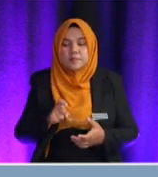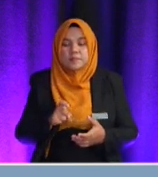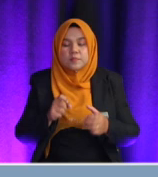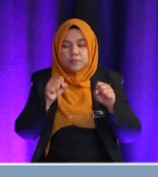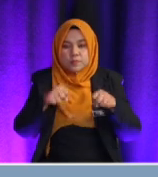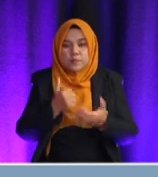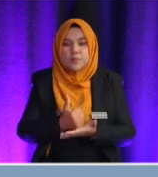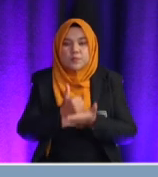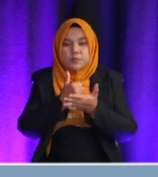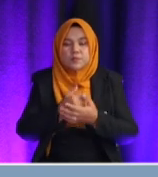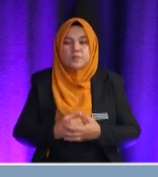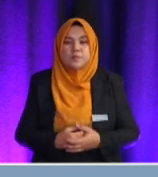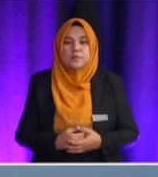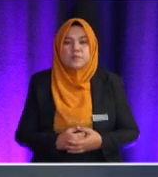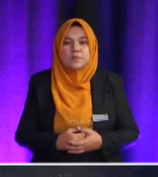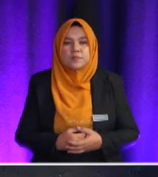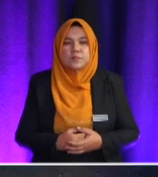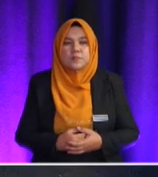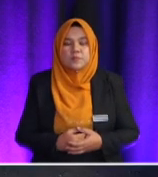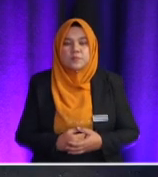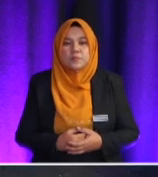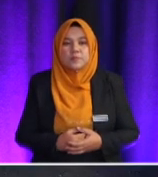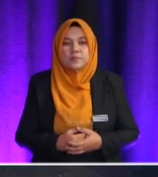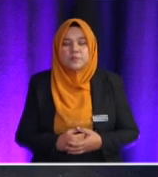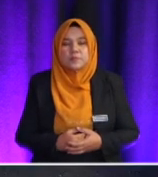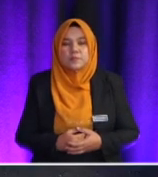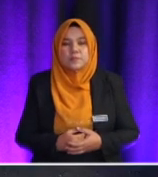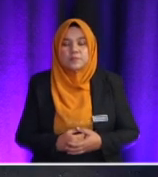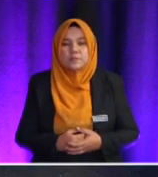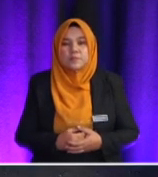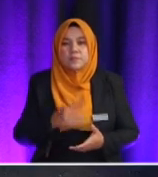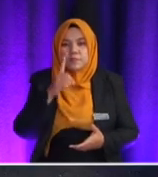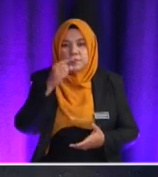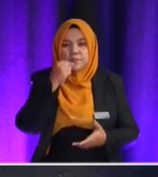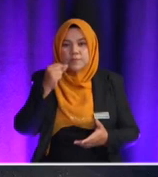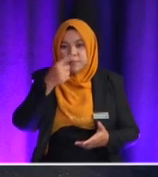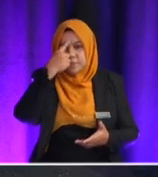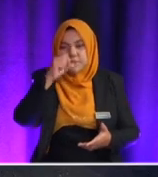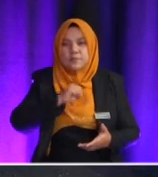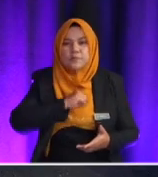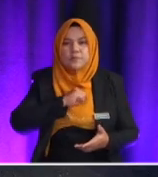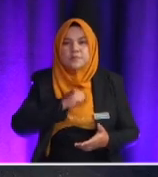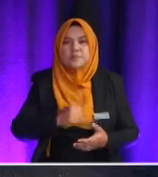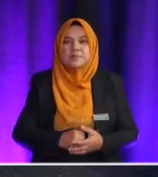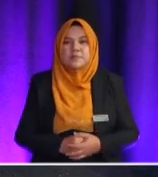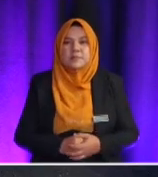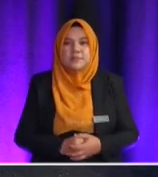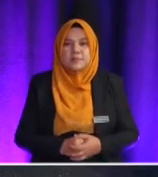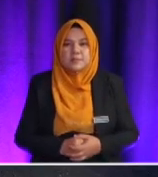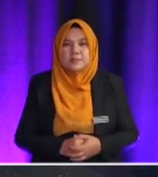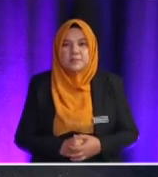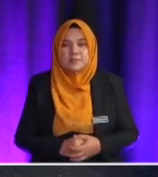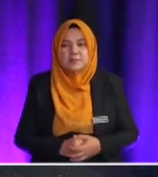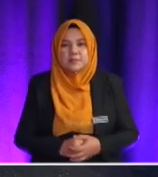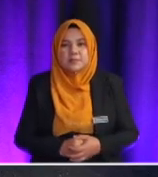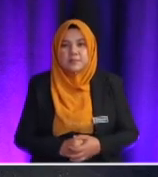guide you. Okay? Okay, teacher. Okay, we got this. One pen for Shasha. Yeah. Good job, Shasha. Good job.